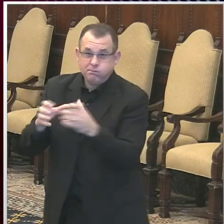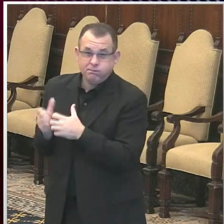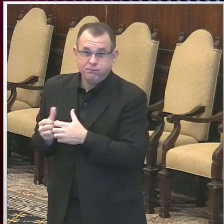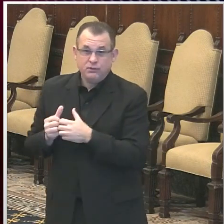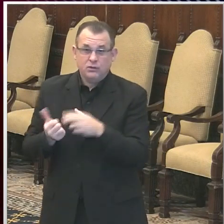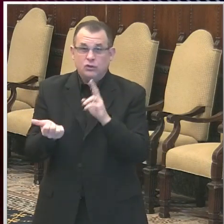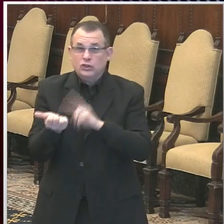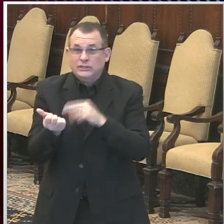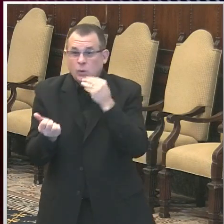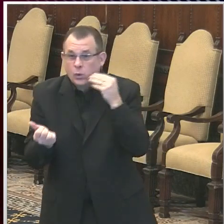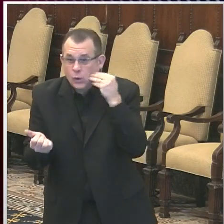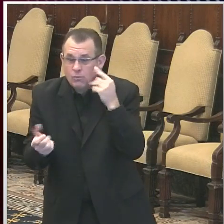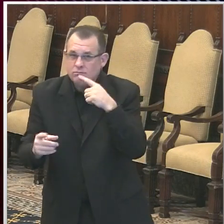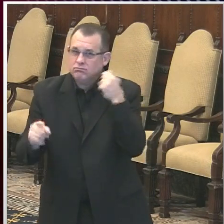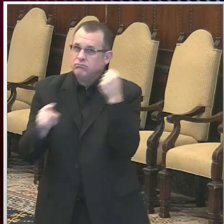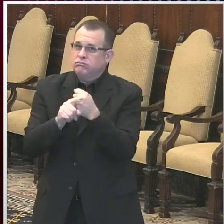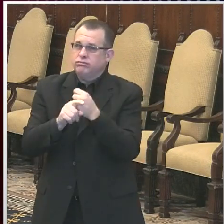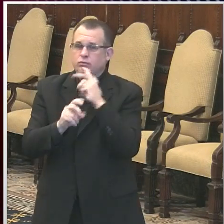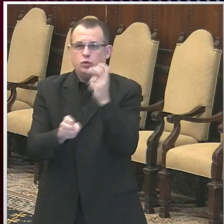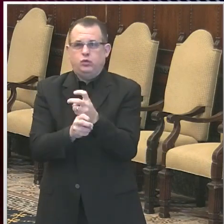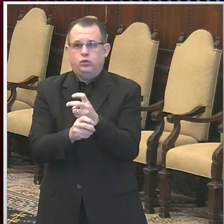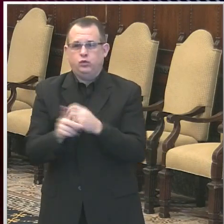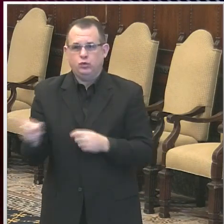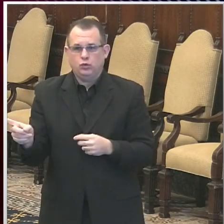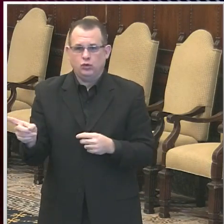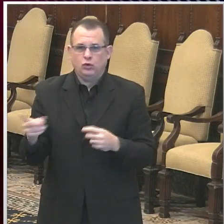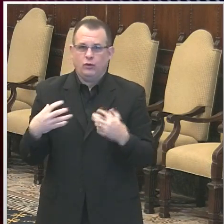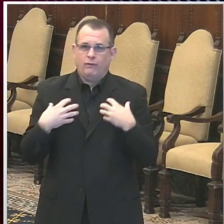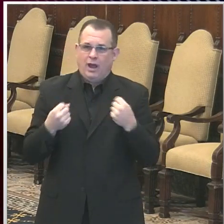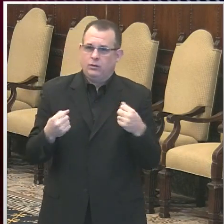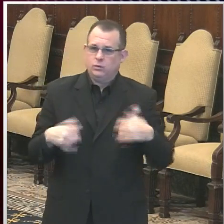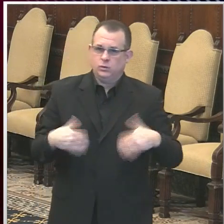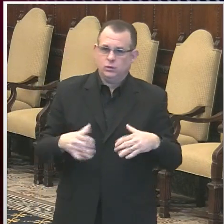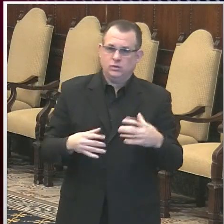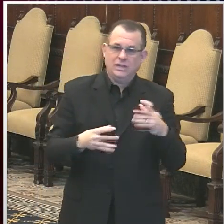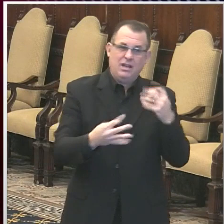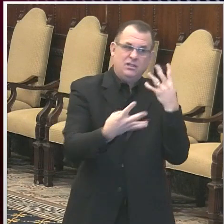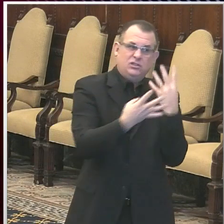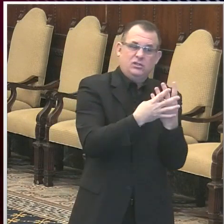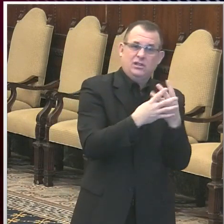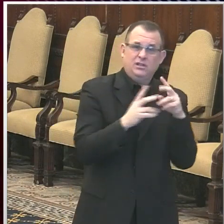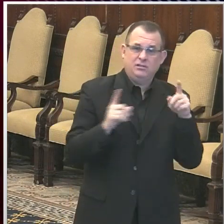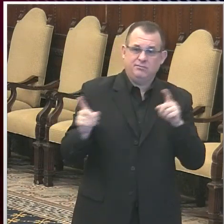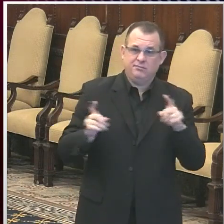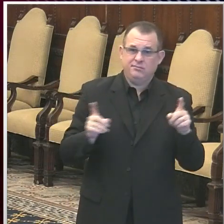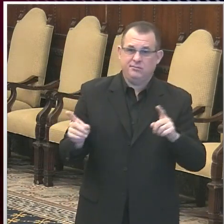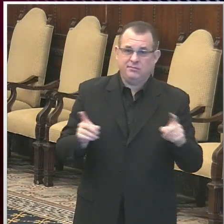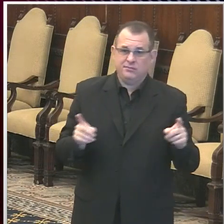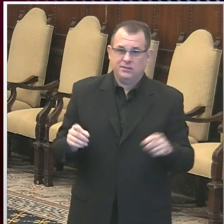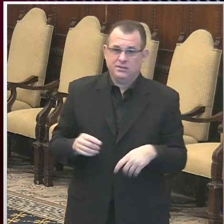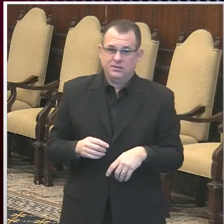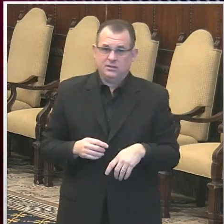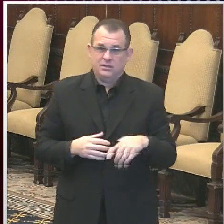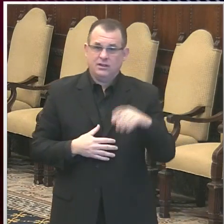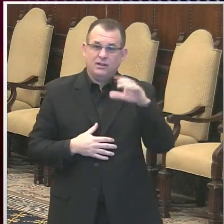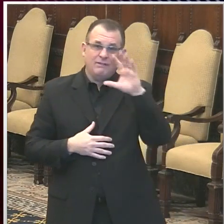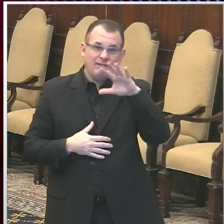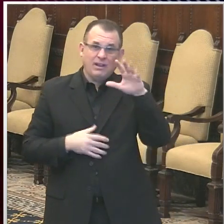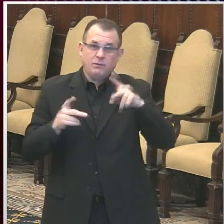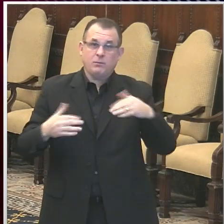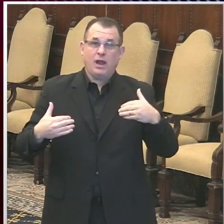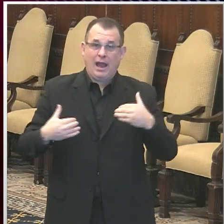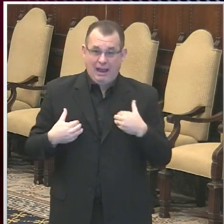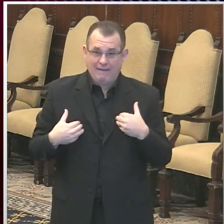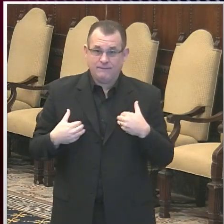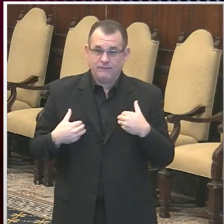been hit very hard, behavioral health settings, as well as the city's jail. So the city's jail now has 55 inmates with the infection. That includes